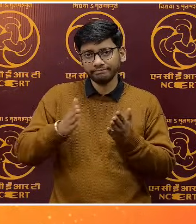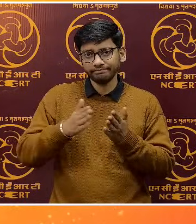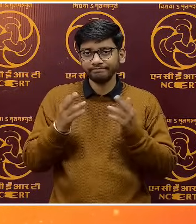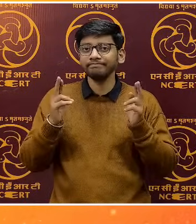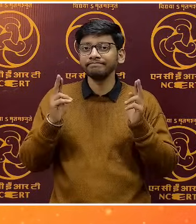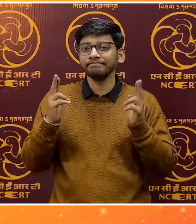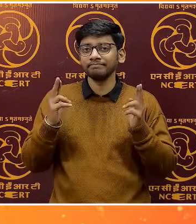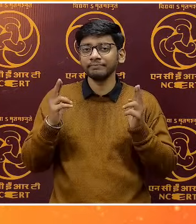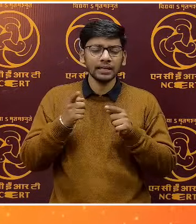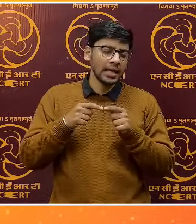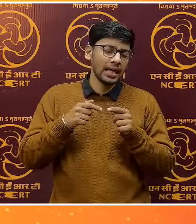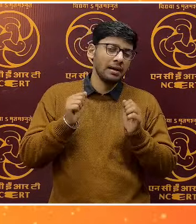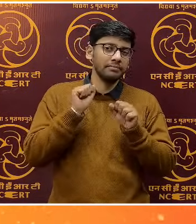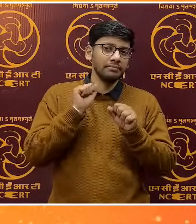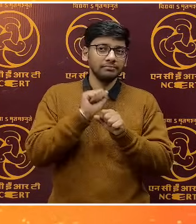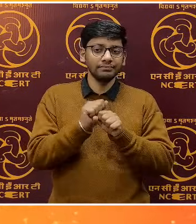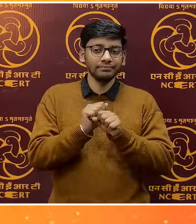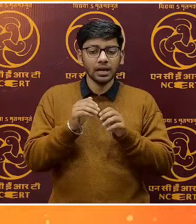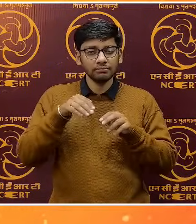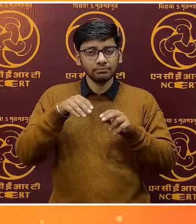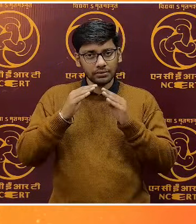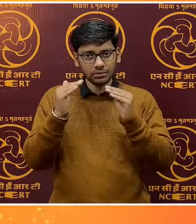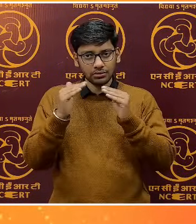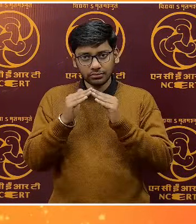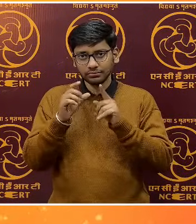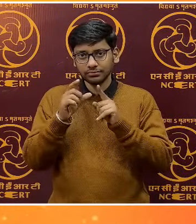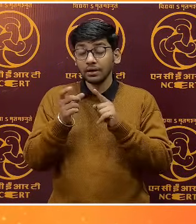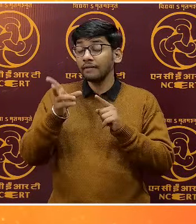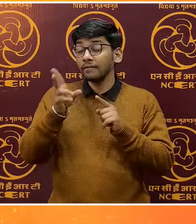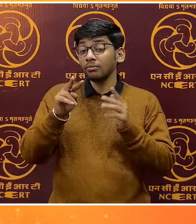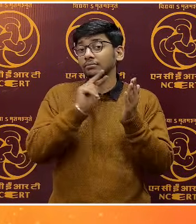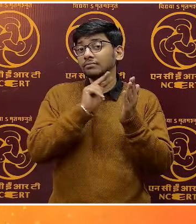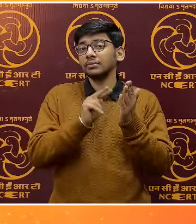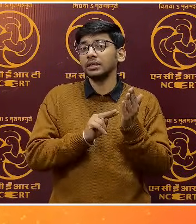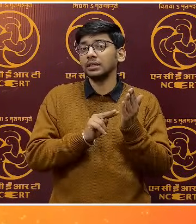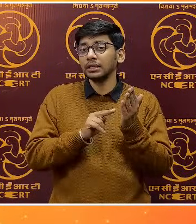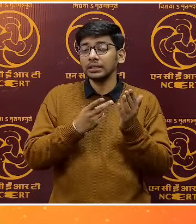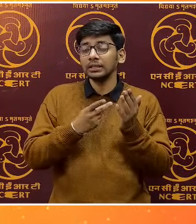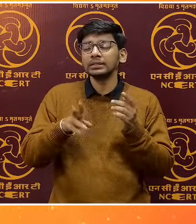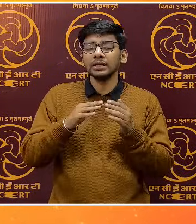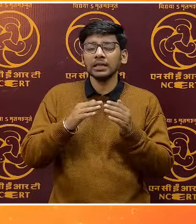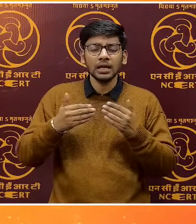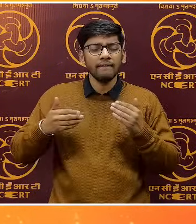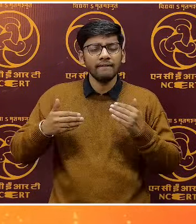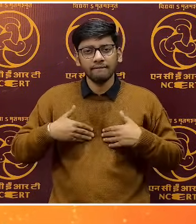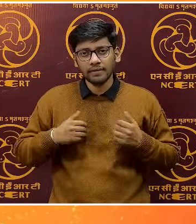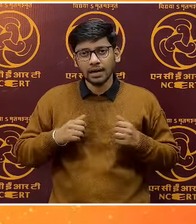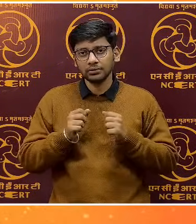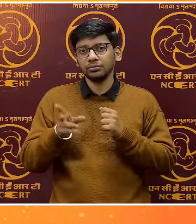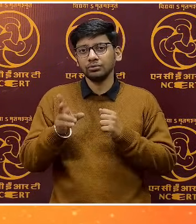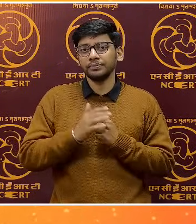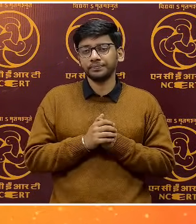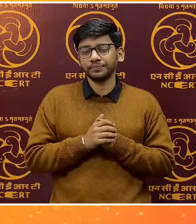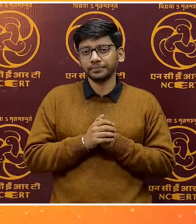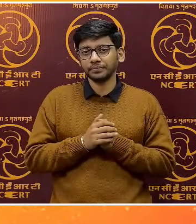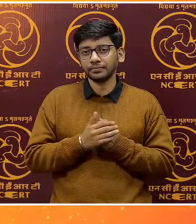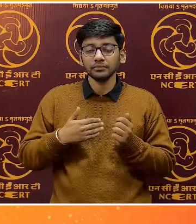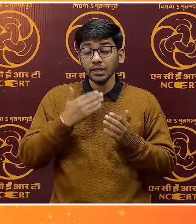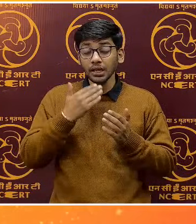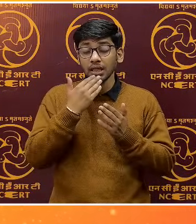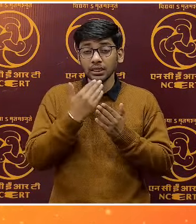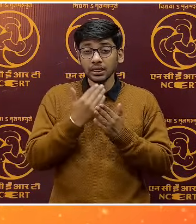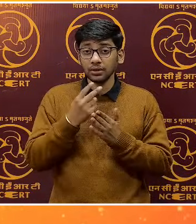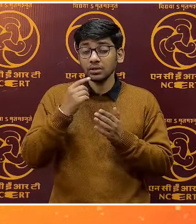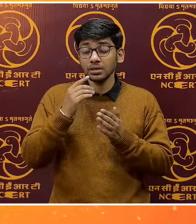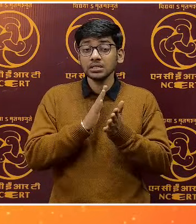to do the homework and you're going to read this chapter once again and you are having a lot of fun. Apart from this, I just want to thank